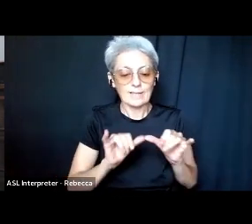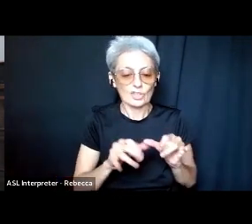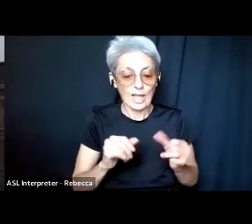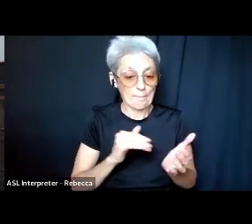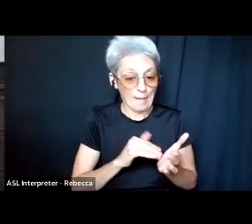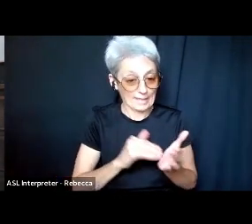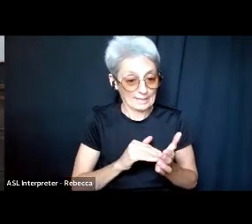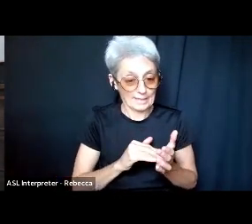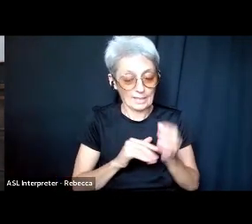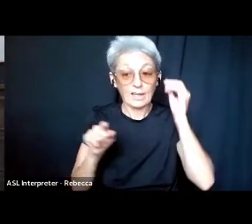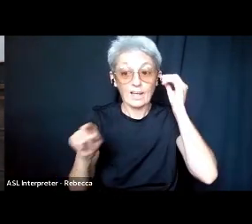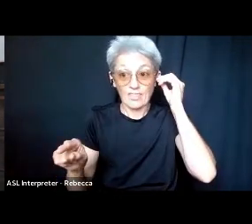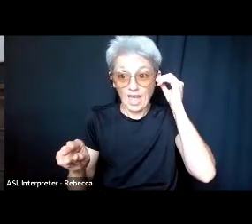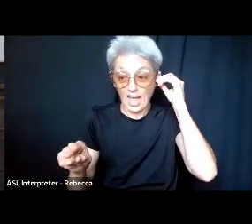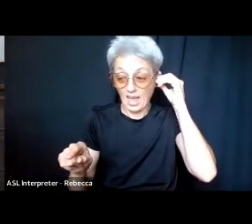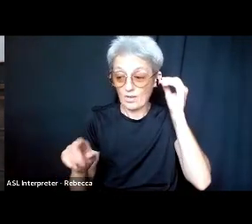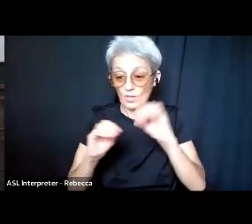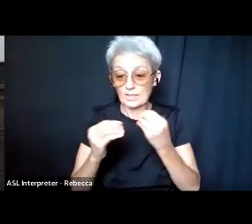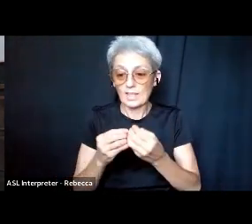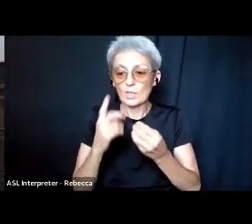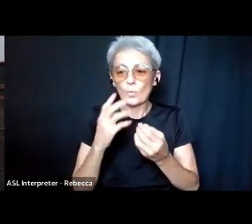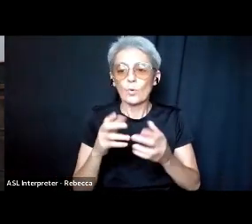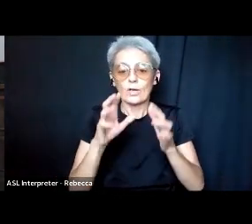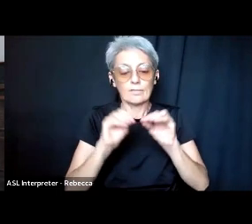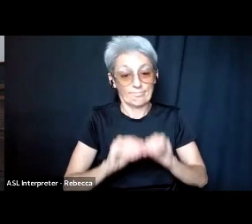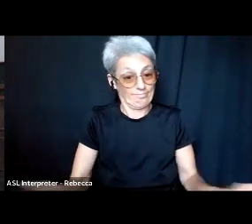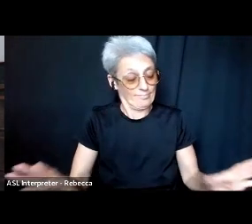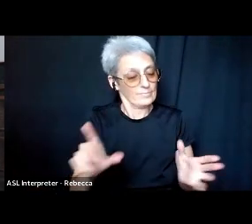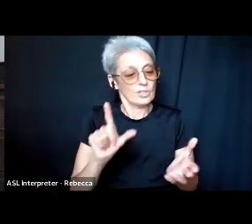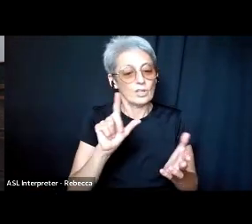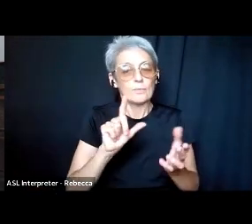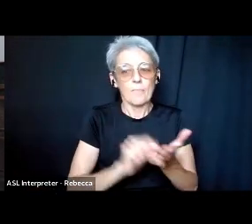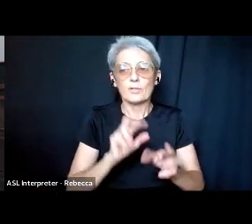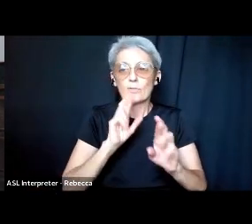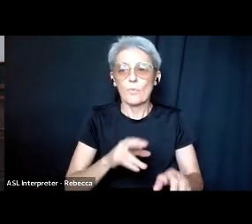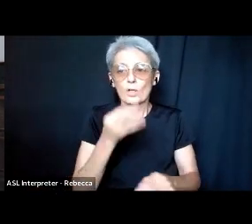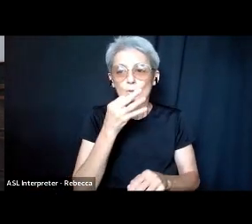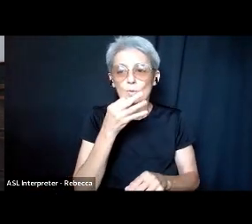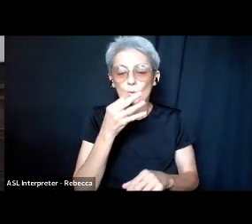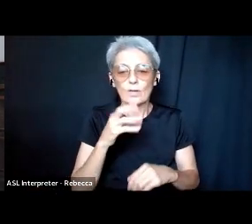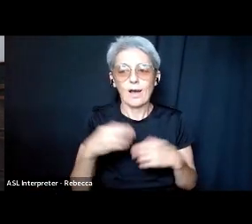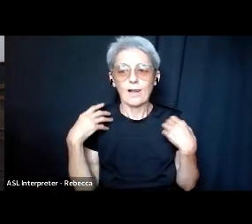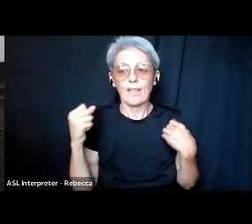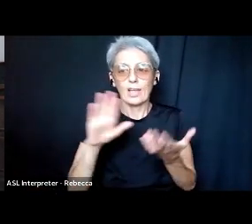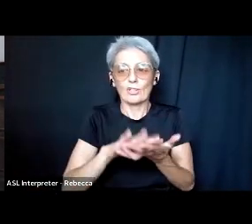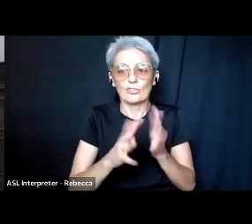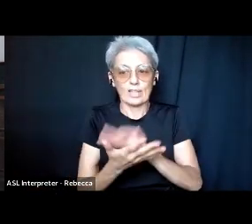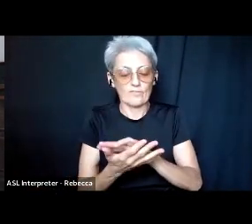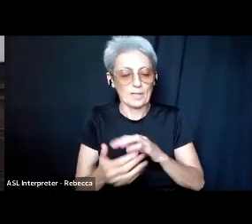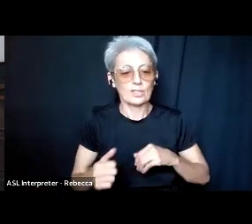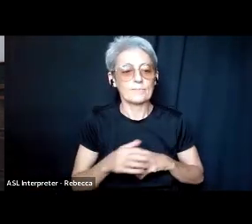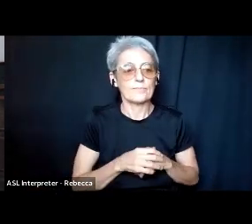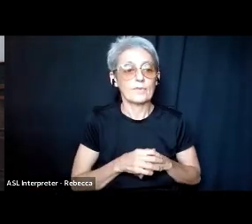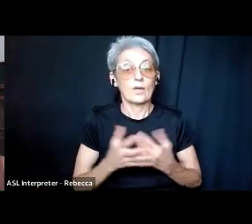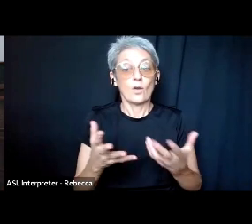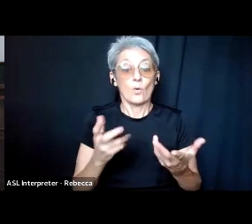about to issue a report on healthcare system transformation. So if we really want to make changes at a system